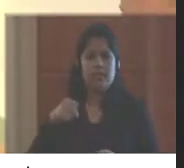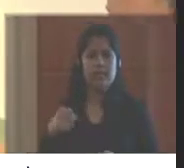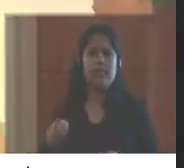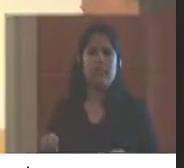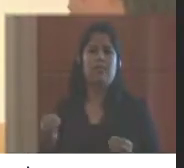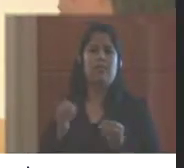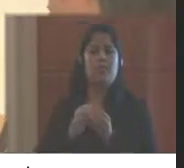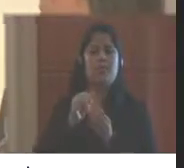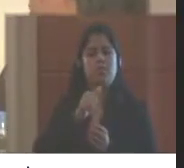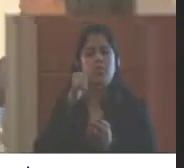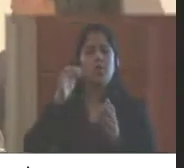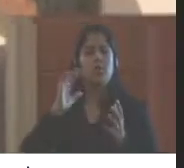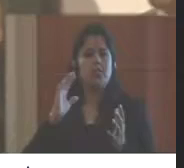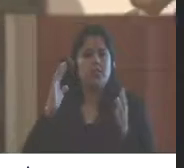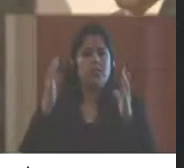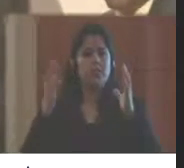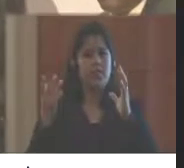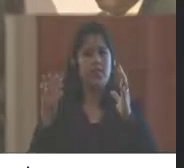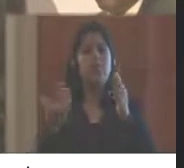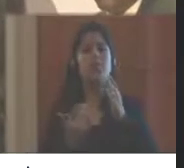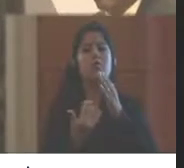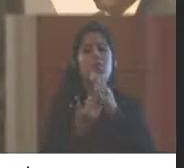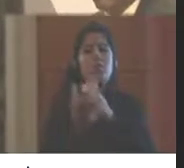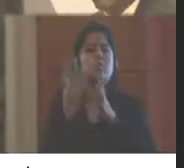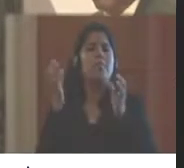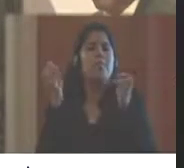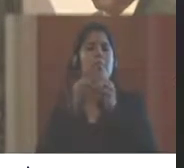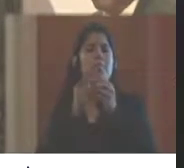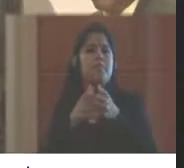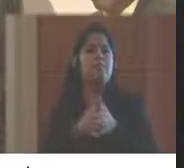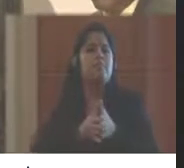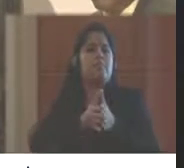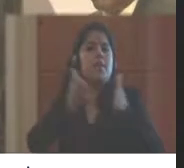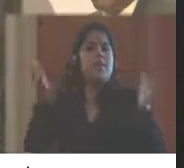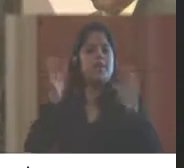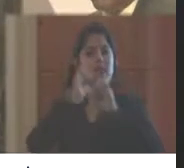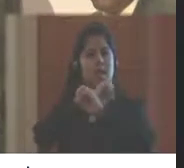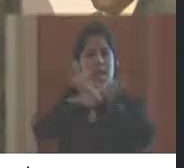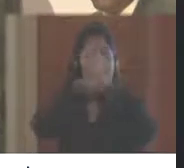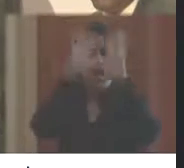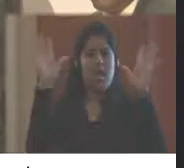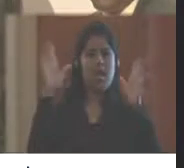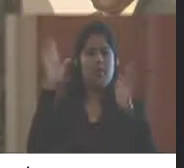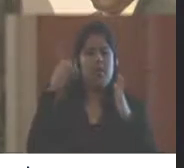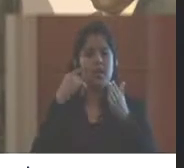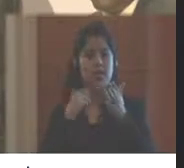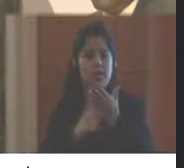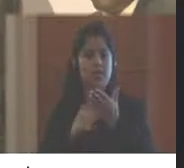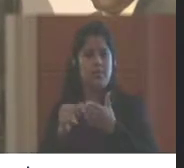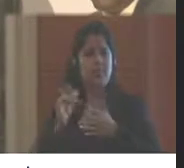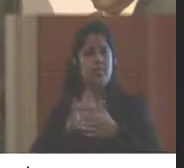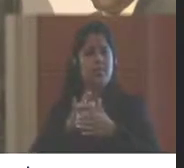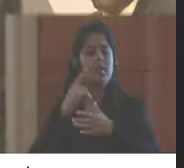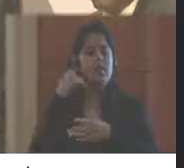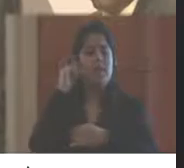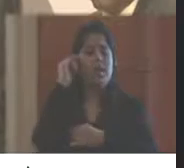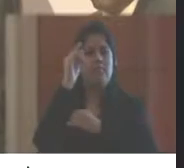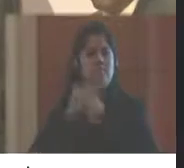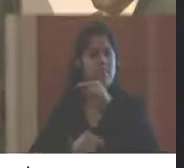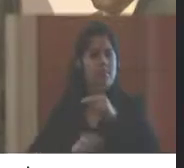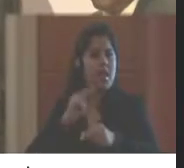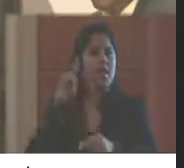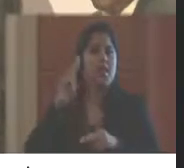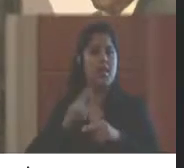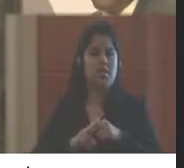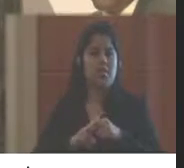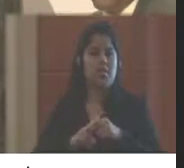risk governance at national level, and look at how it fits with other legislation, and I think you will see